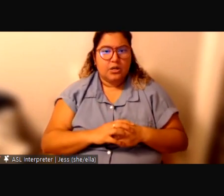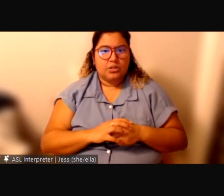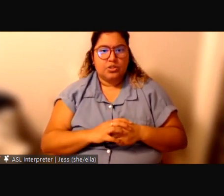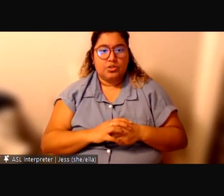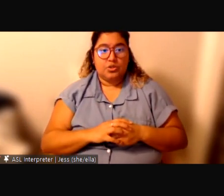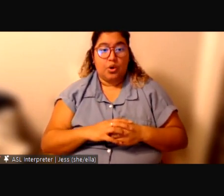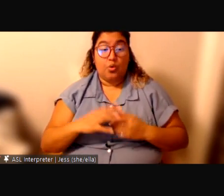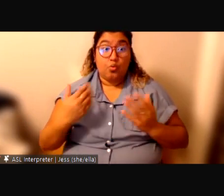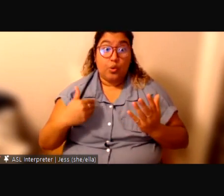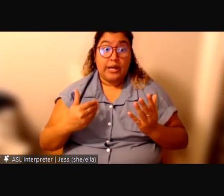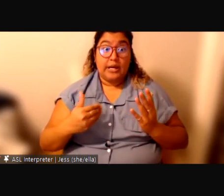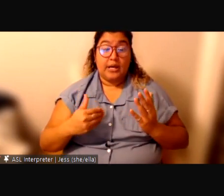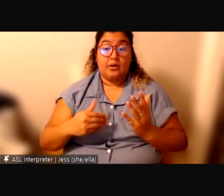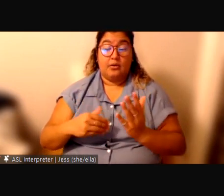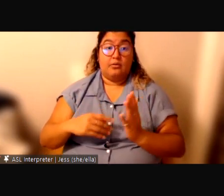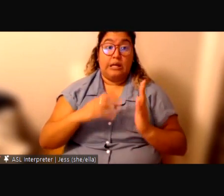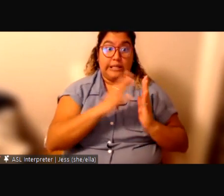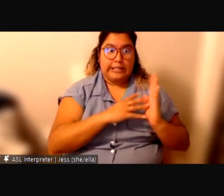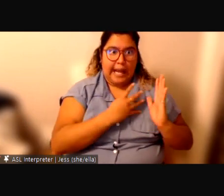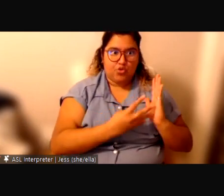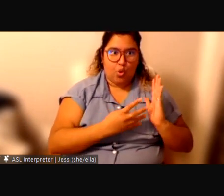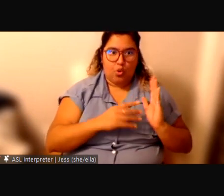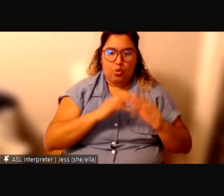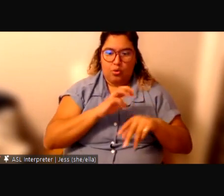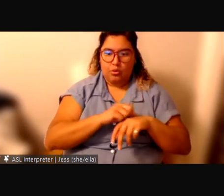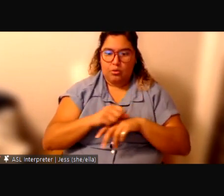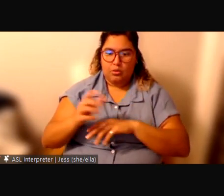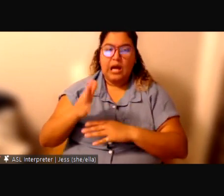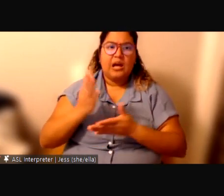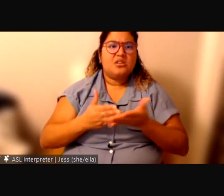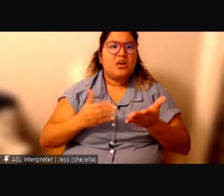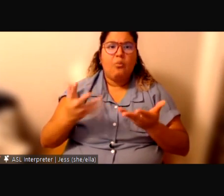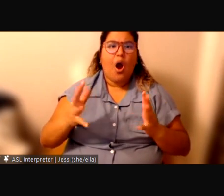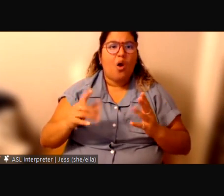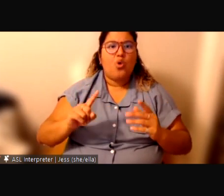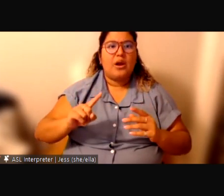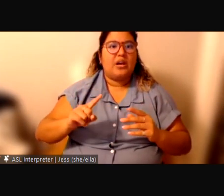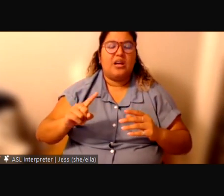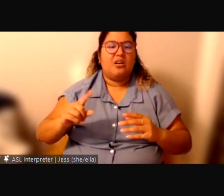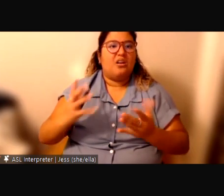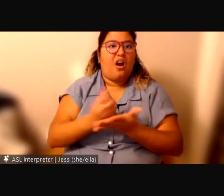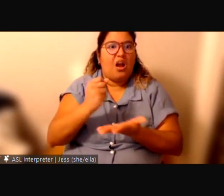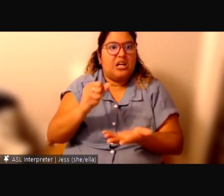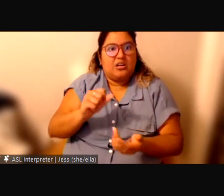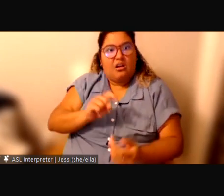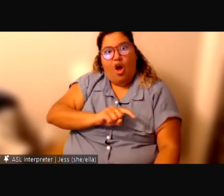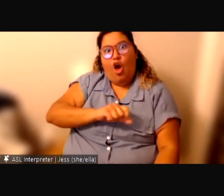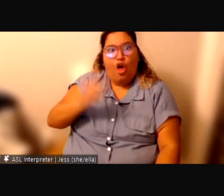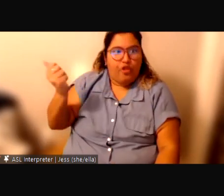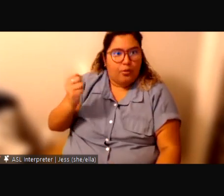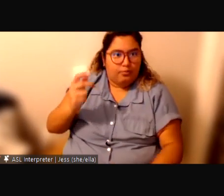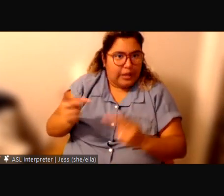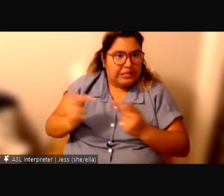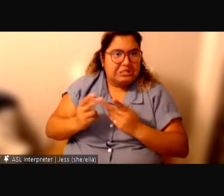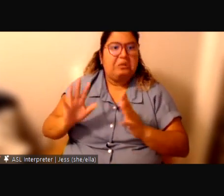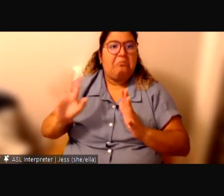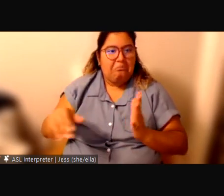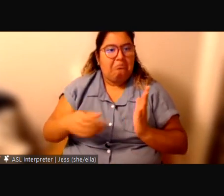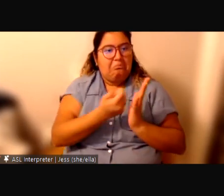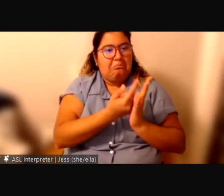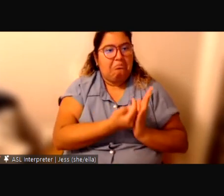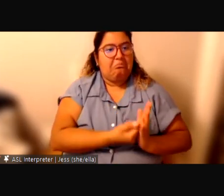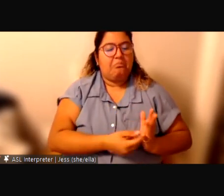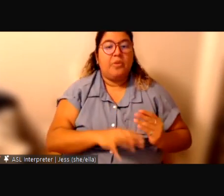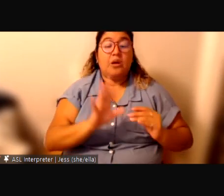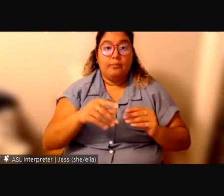people from that wait list, some of them have accessed vaccine in other places. But, we are working our way through